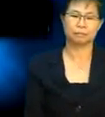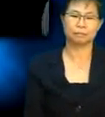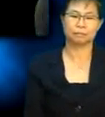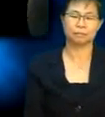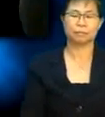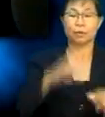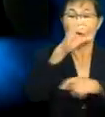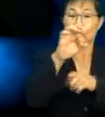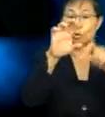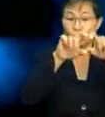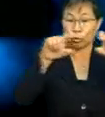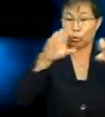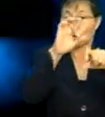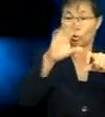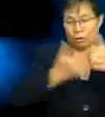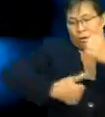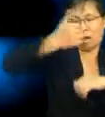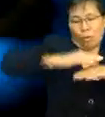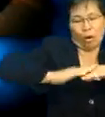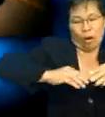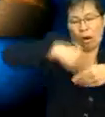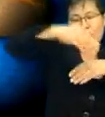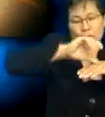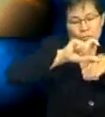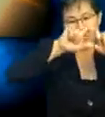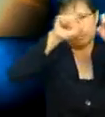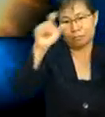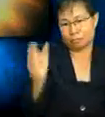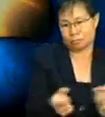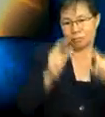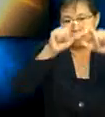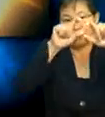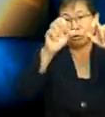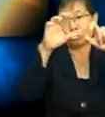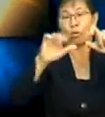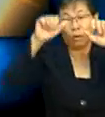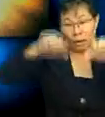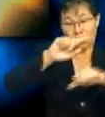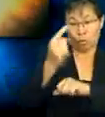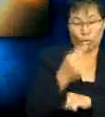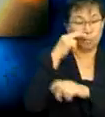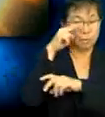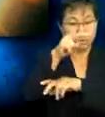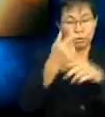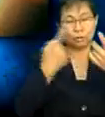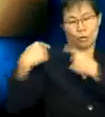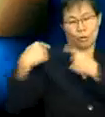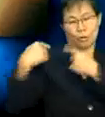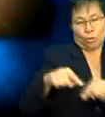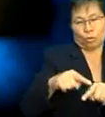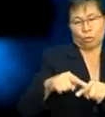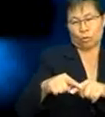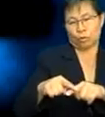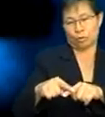The corona is the outermost layer of the atmosphere. It can only be seen during a